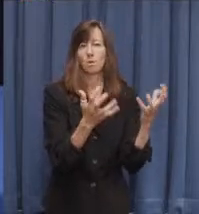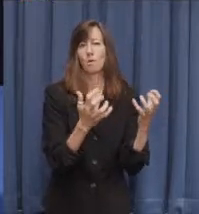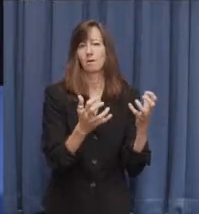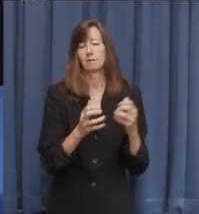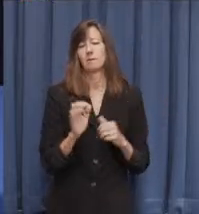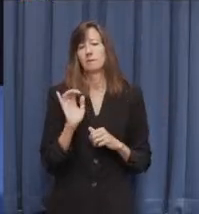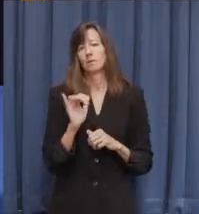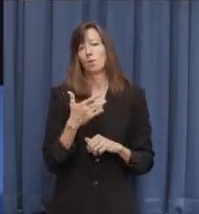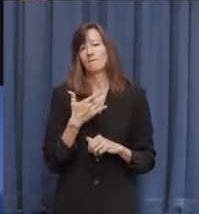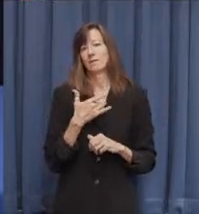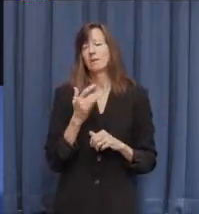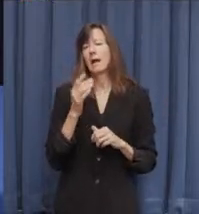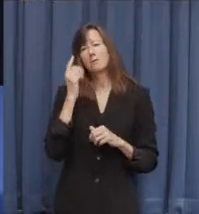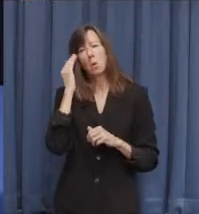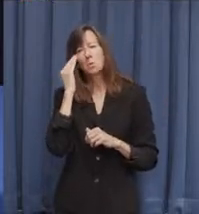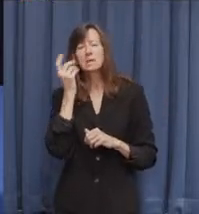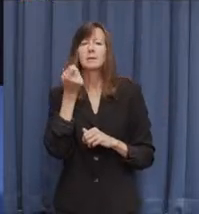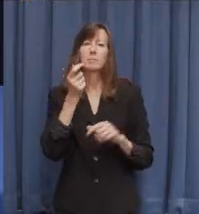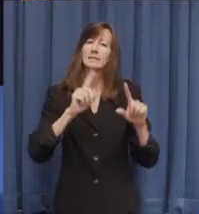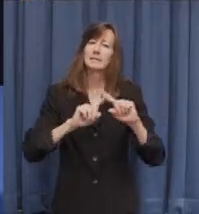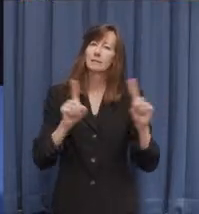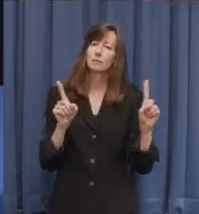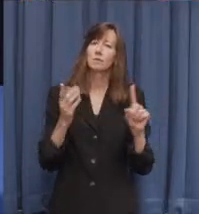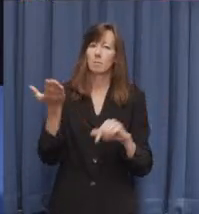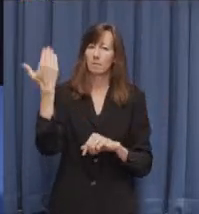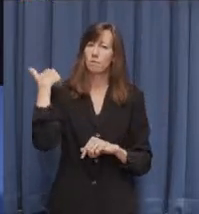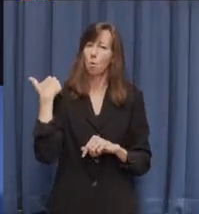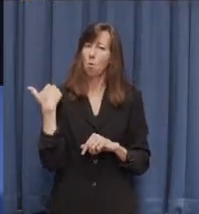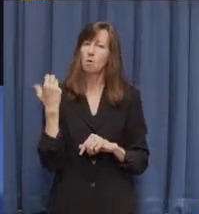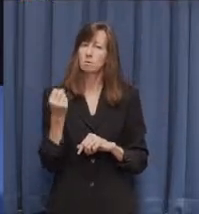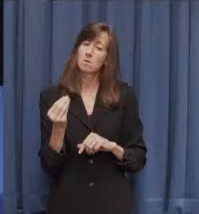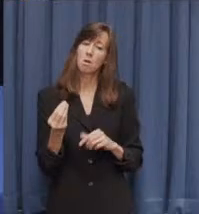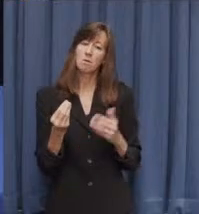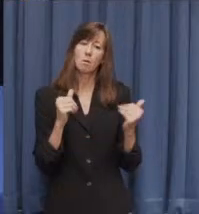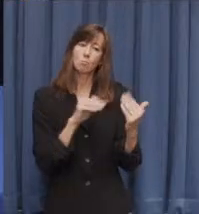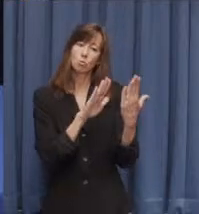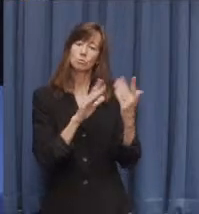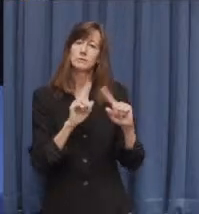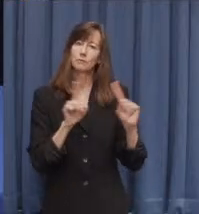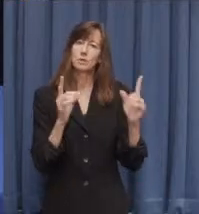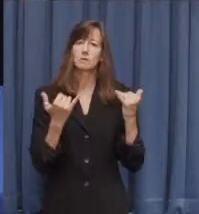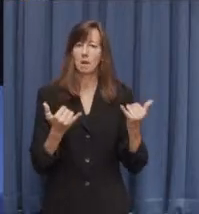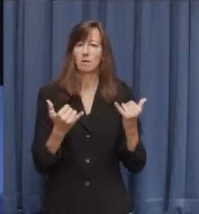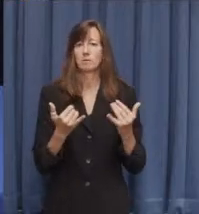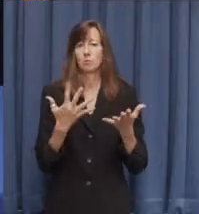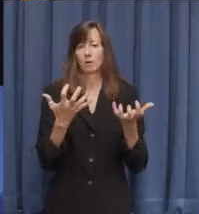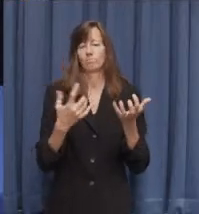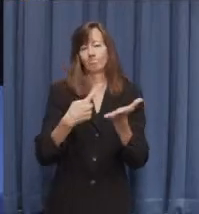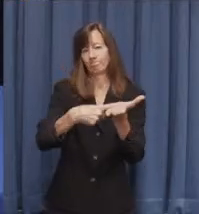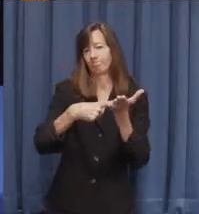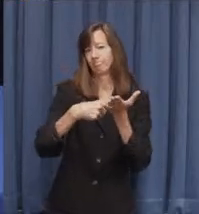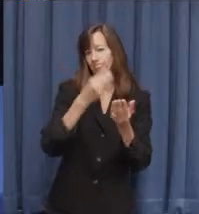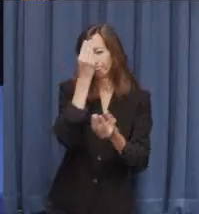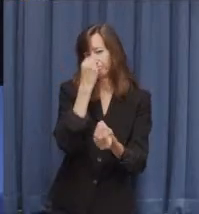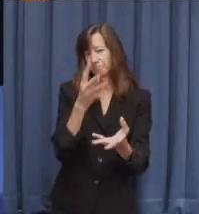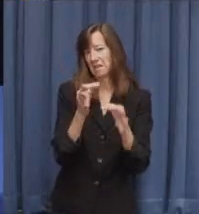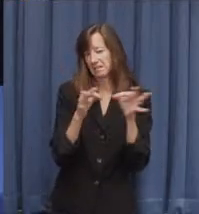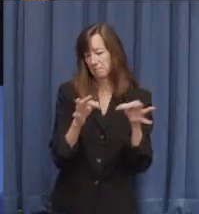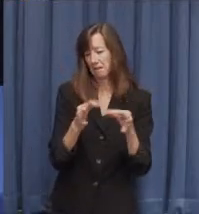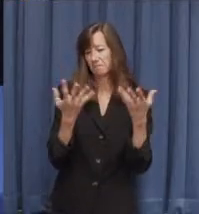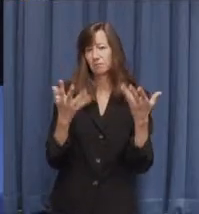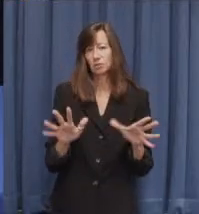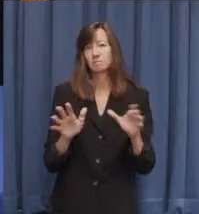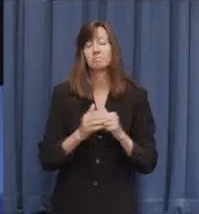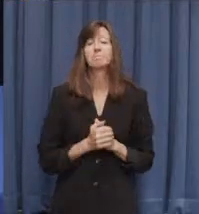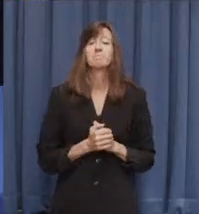to talk that through and understand that. In addition, we've had a lot of questions, including on our Facebook stream and calls